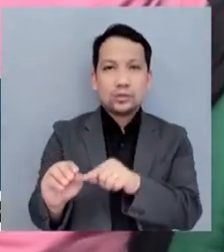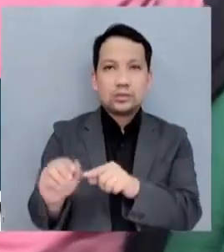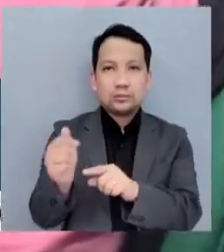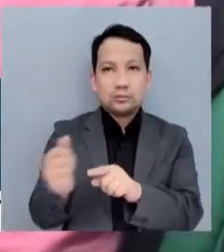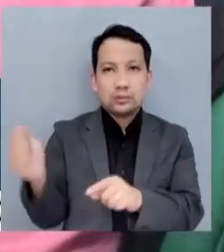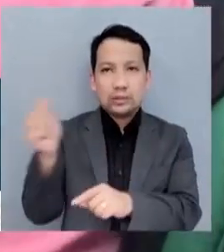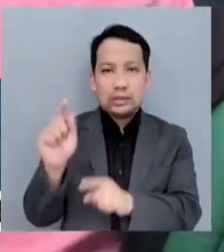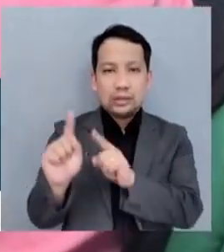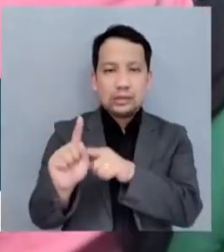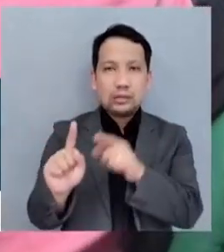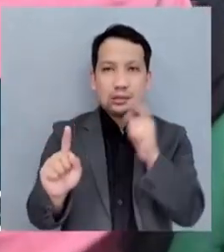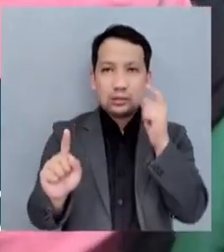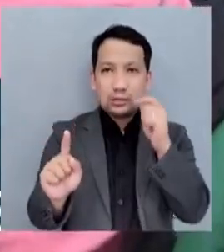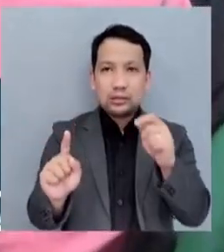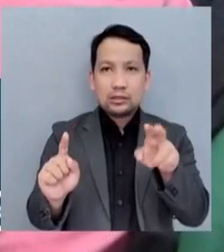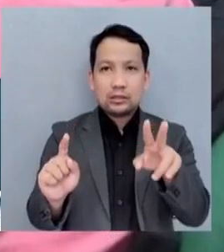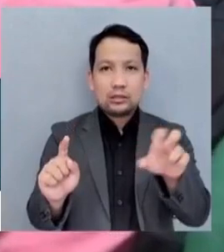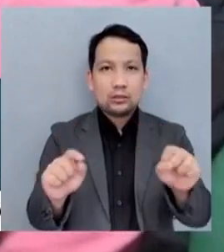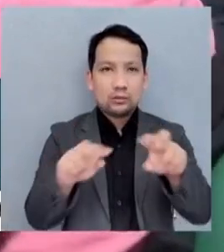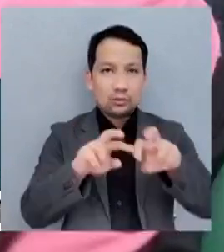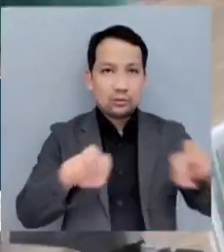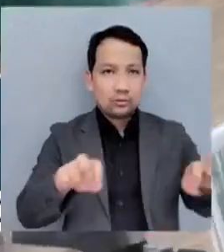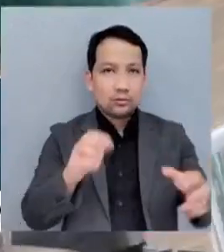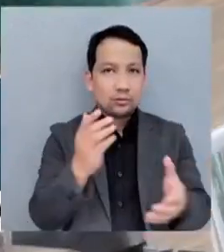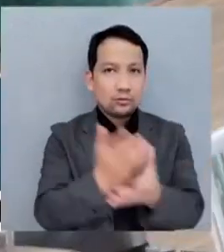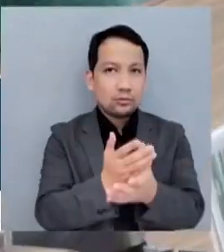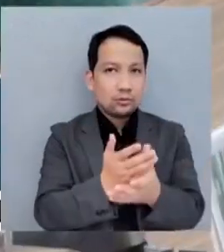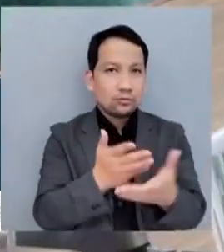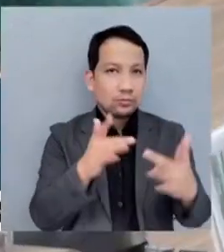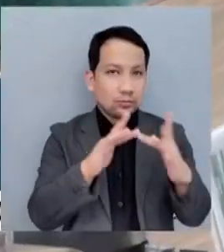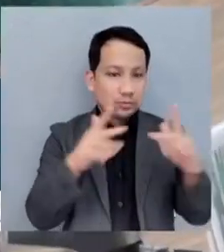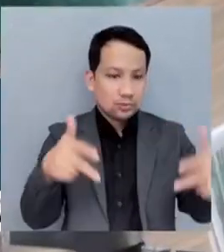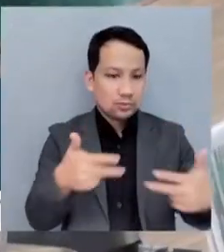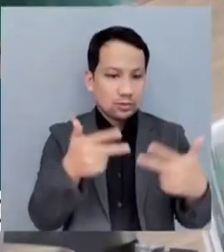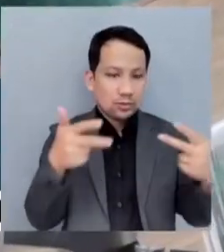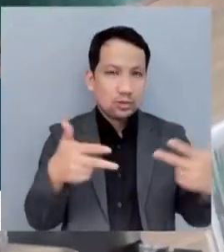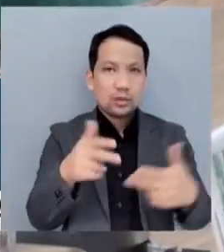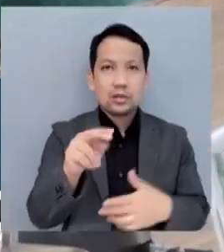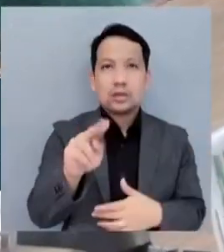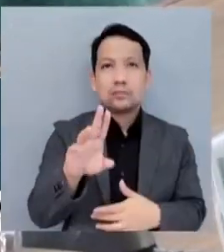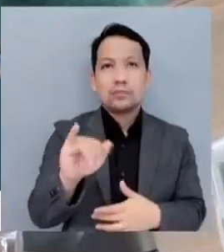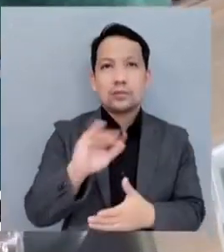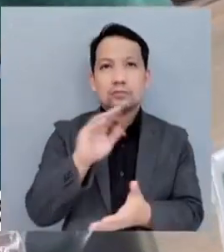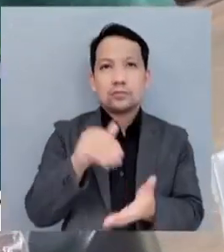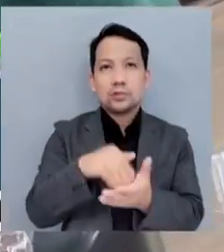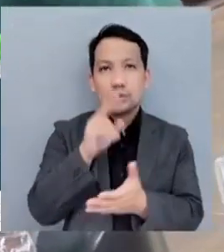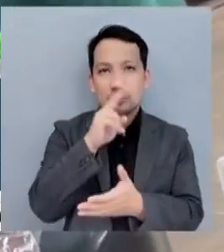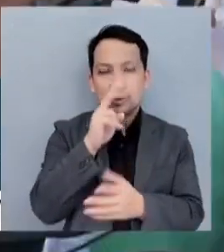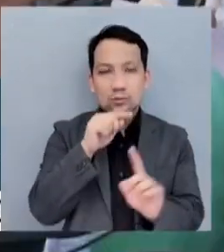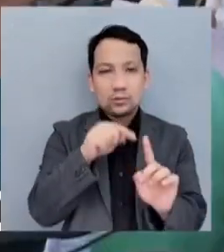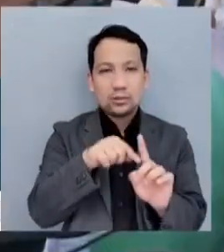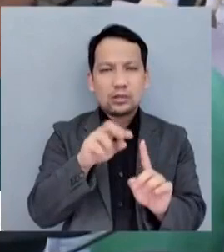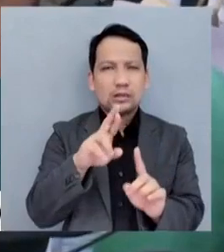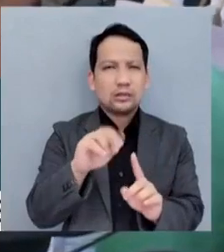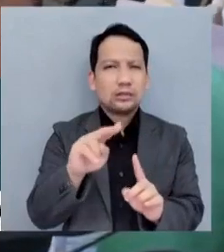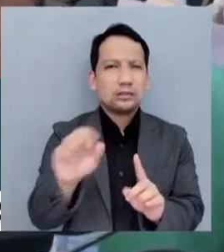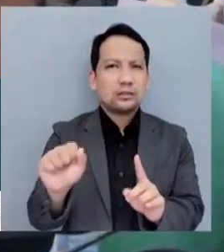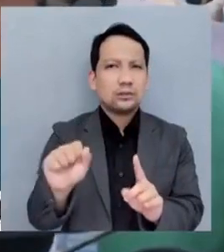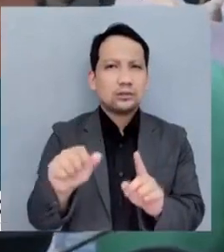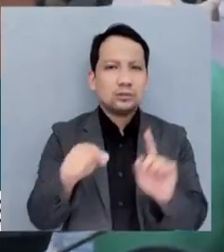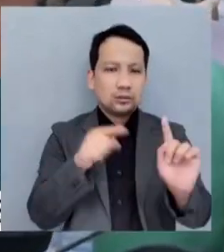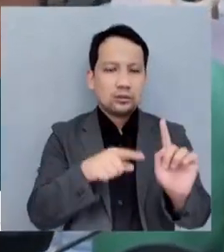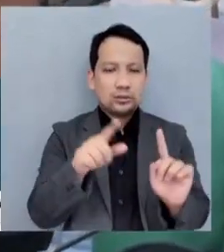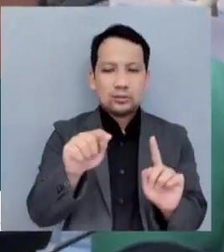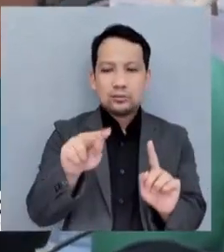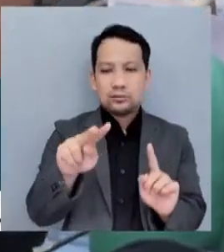make them stop their crackdown on online cockfighting. NBI Central Visayas Director Renan Oliva says Teves reached out